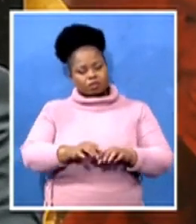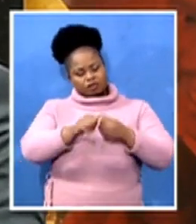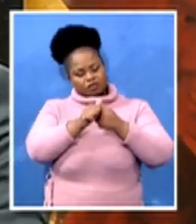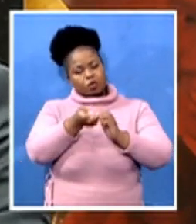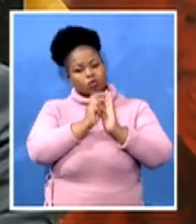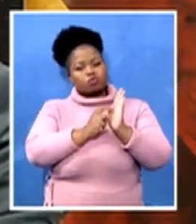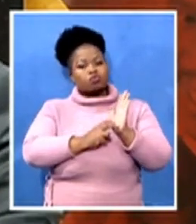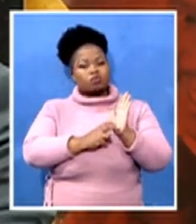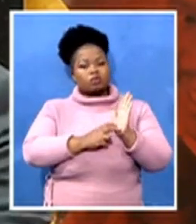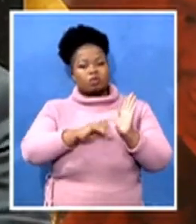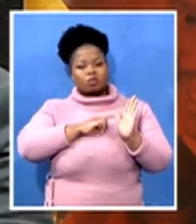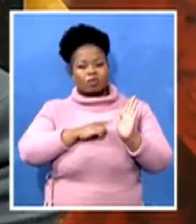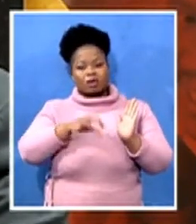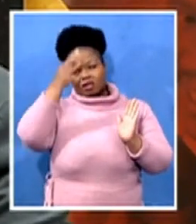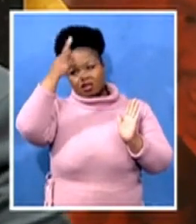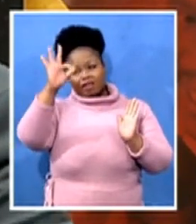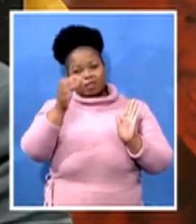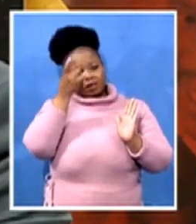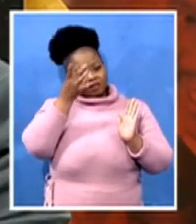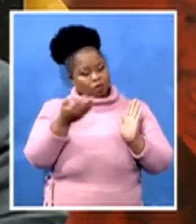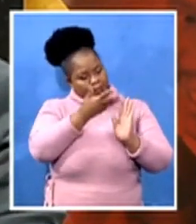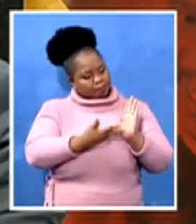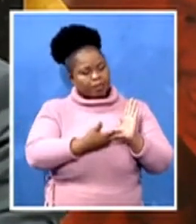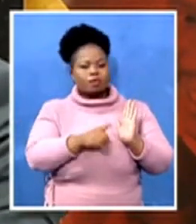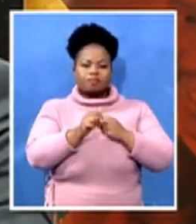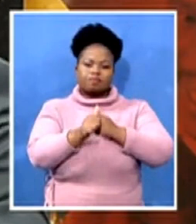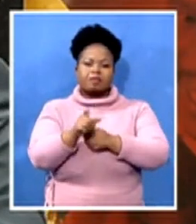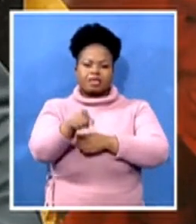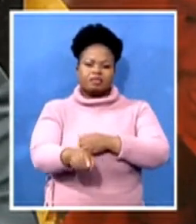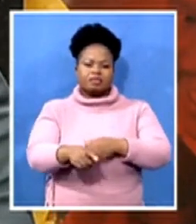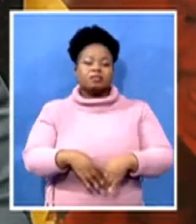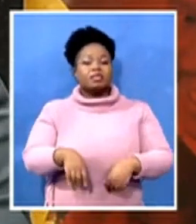must take this virus very serious.